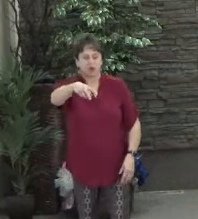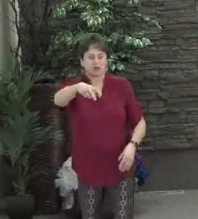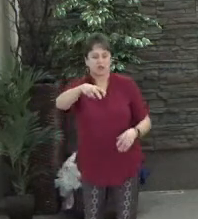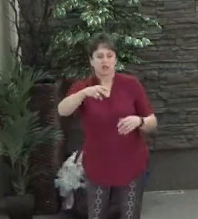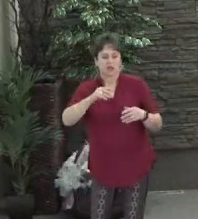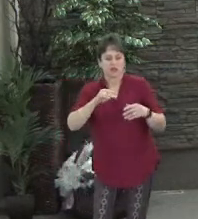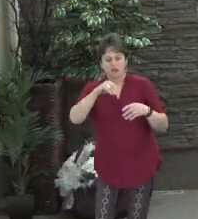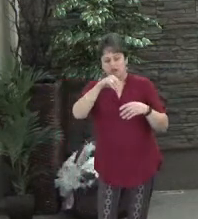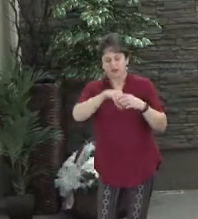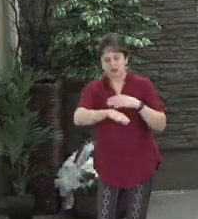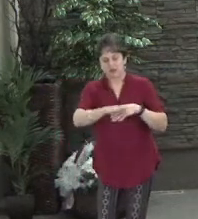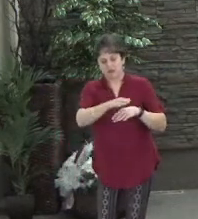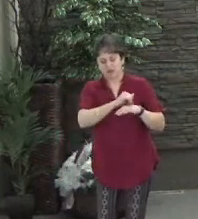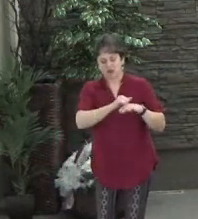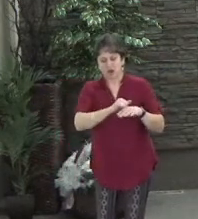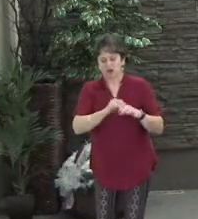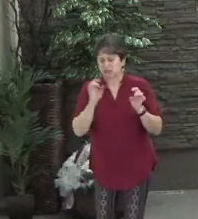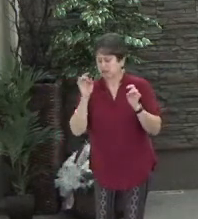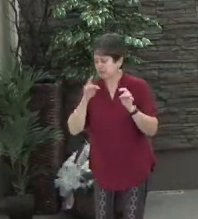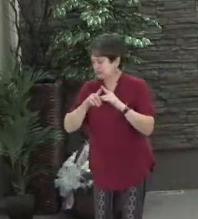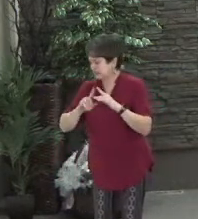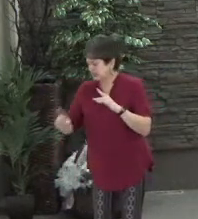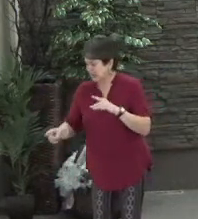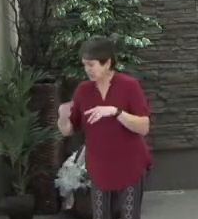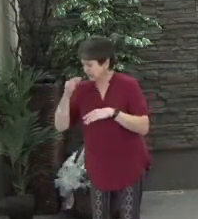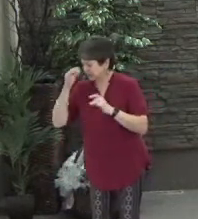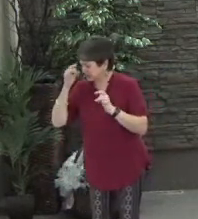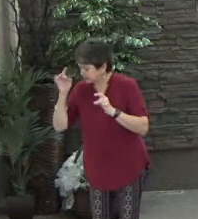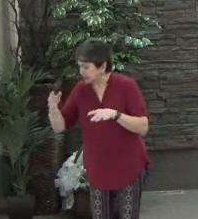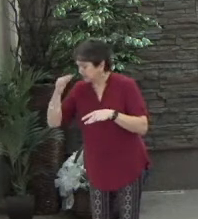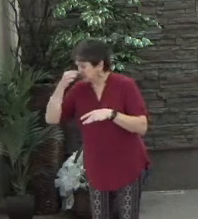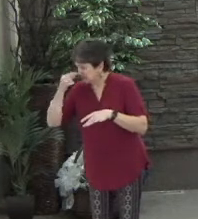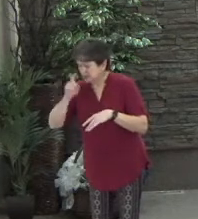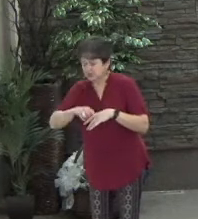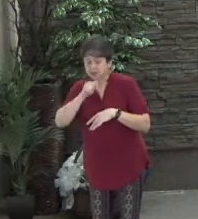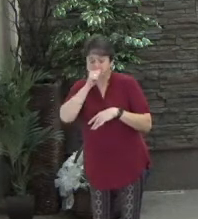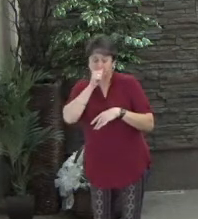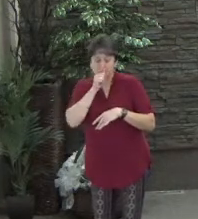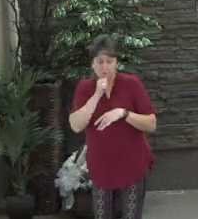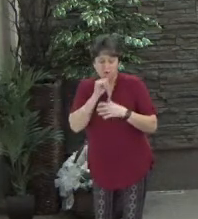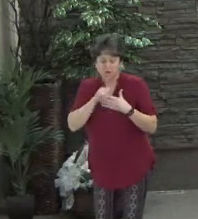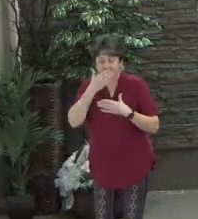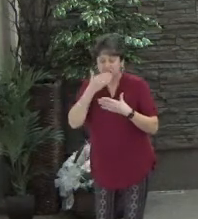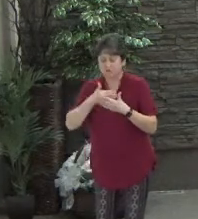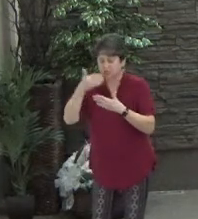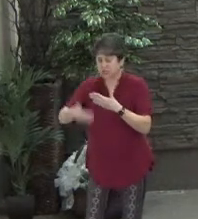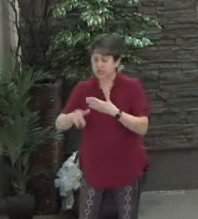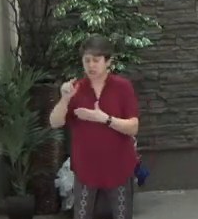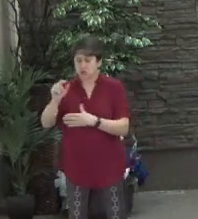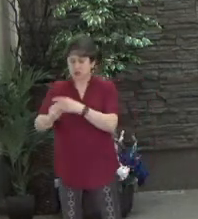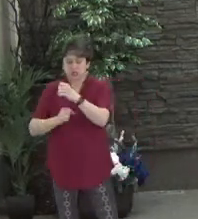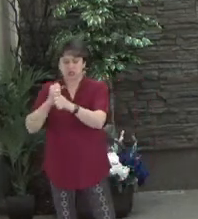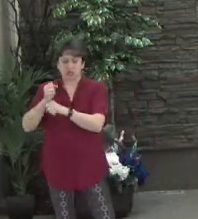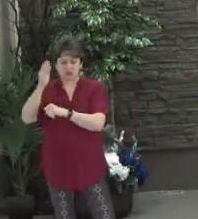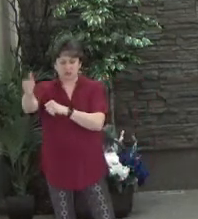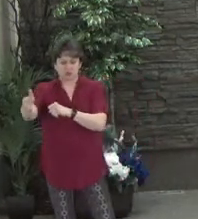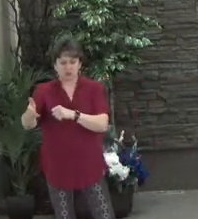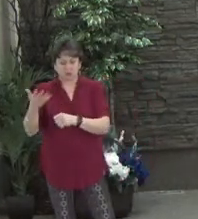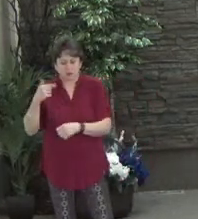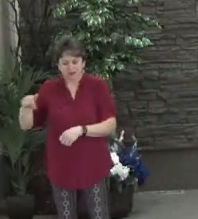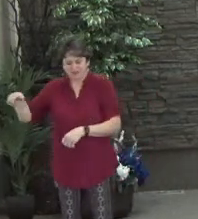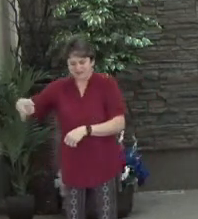the nauseating odor, must I endure this smell for the next 20 years? It was a